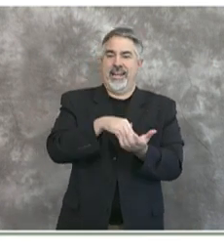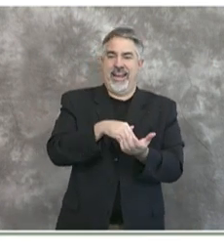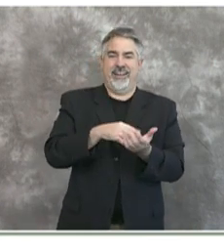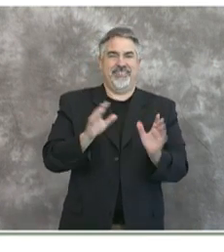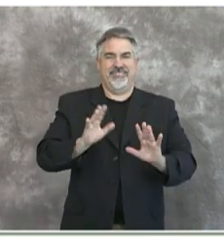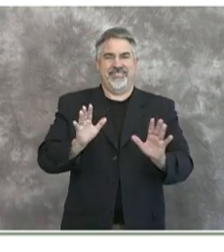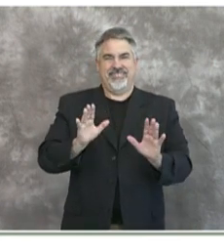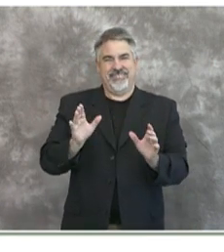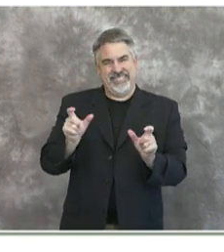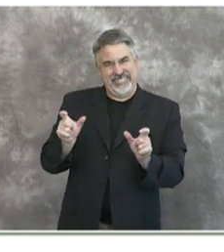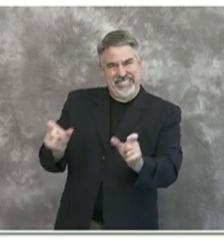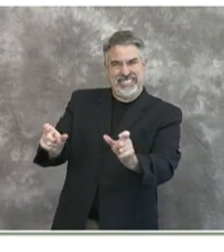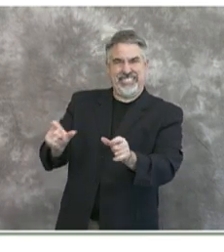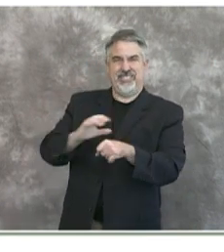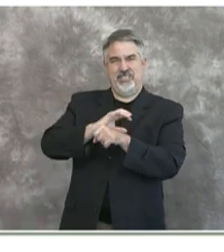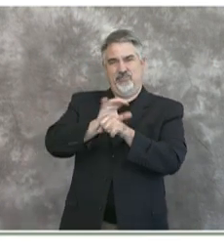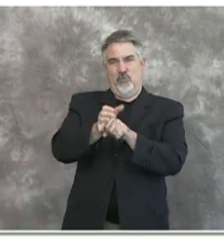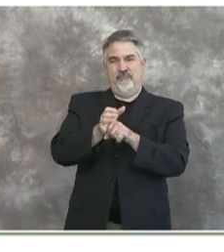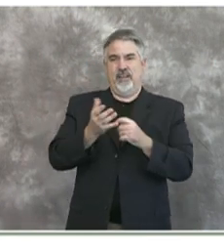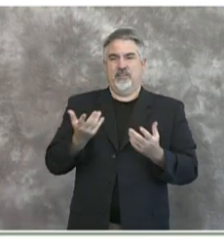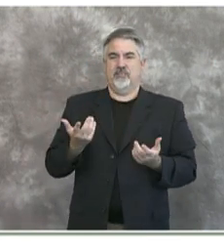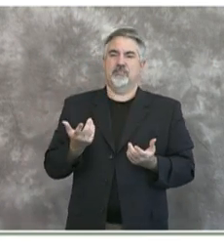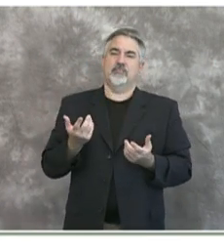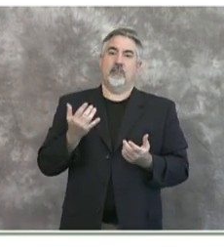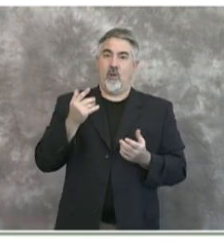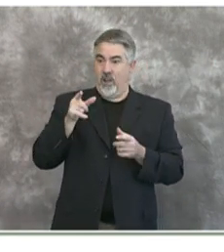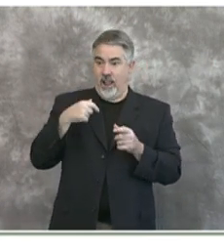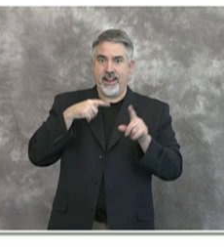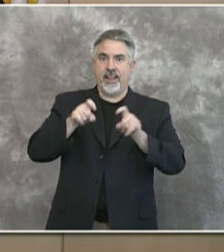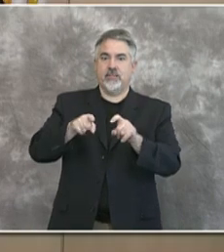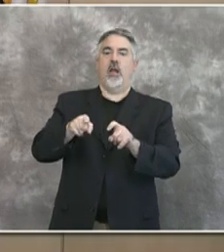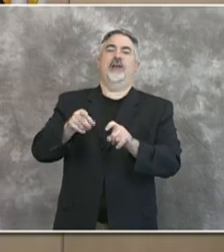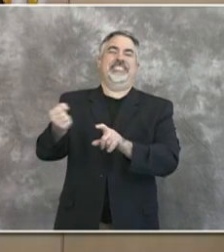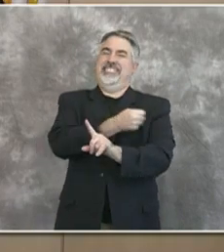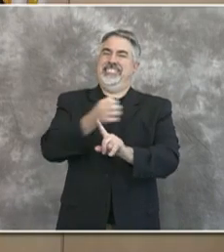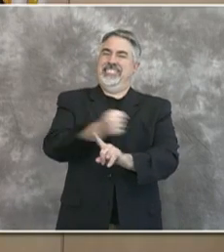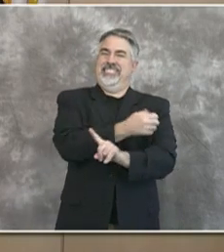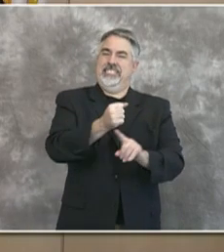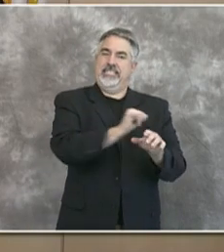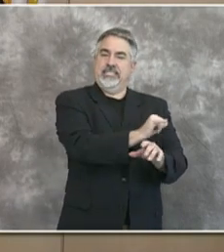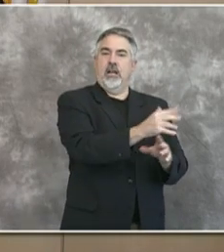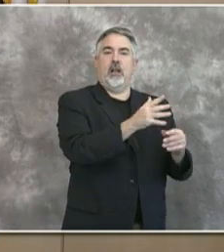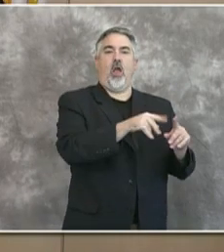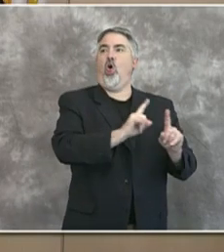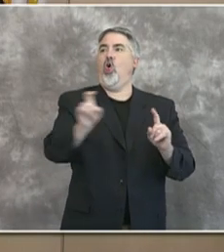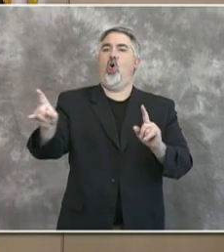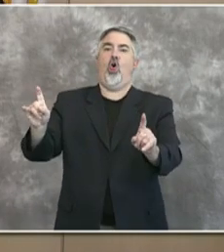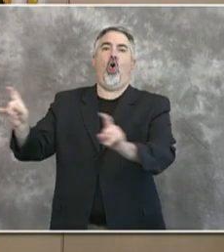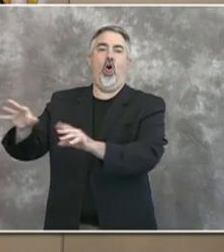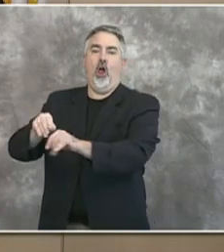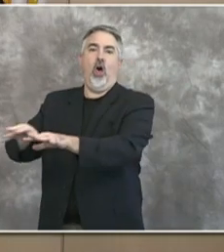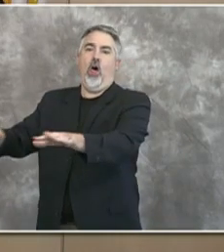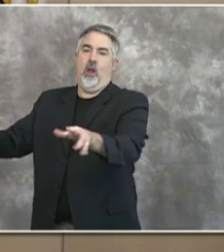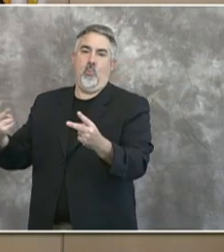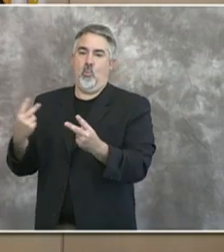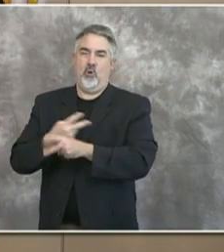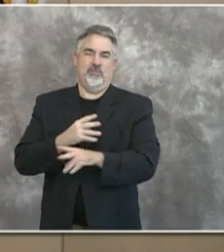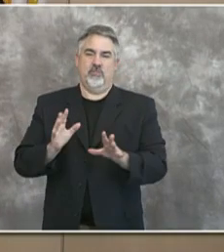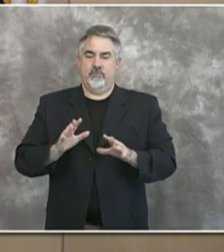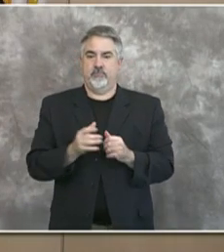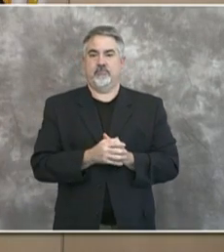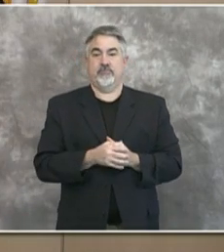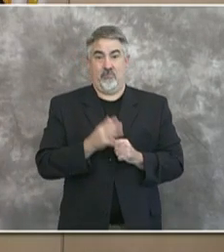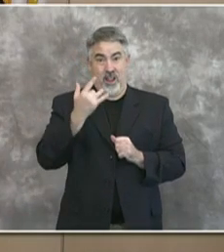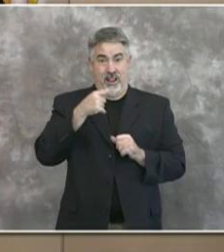and isolating those individuals who are positive or who have been exposed to COVID-19 positive